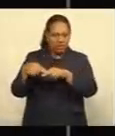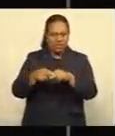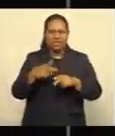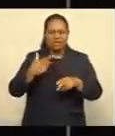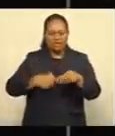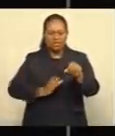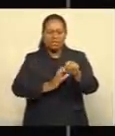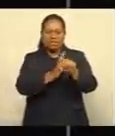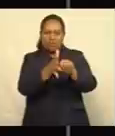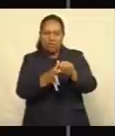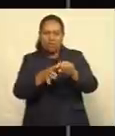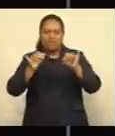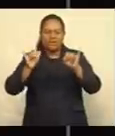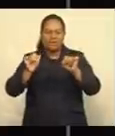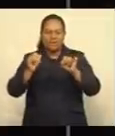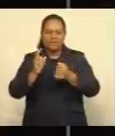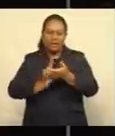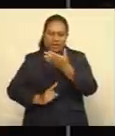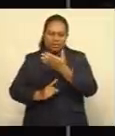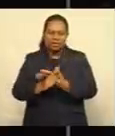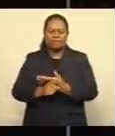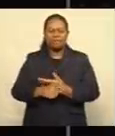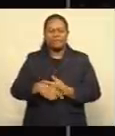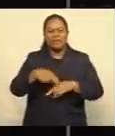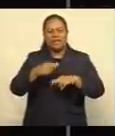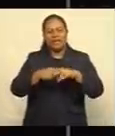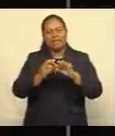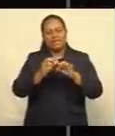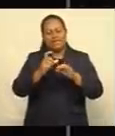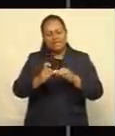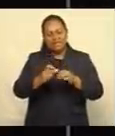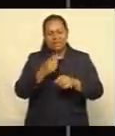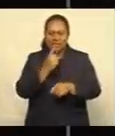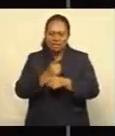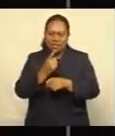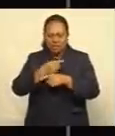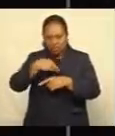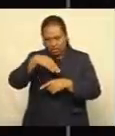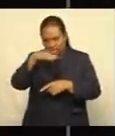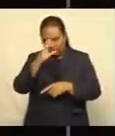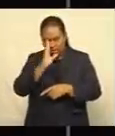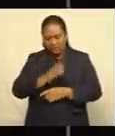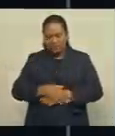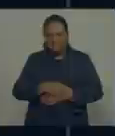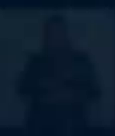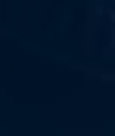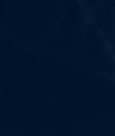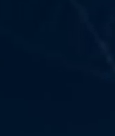COVID-19 situation. FBC News spoke to FCEF Chief Executive Kameli Mbatiweti.